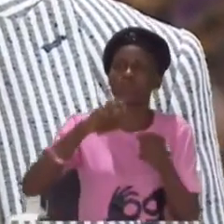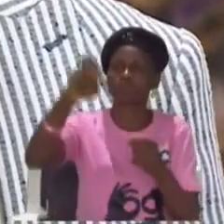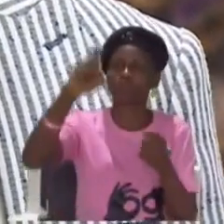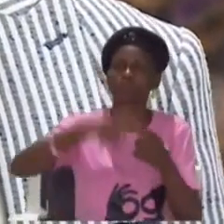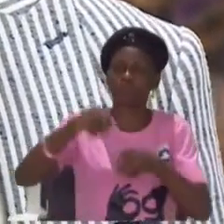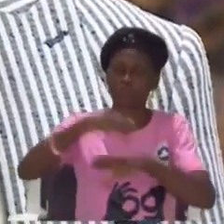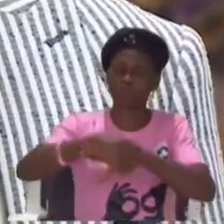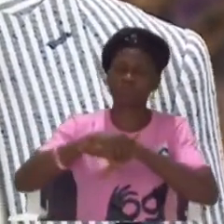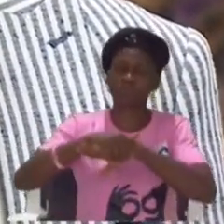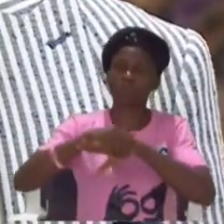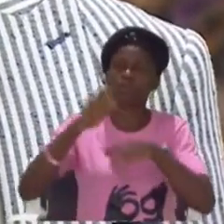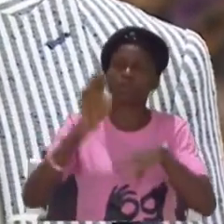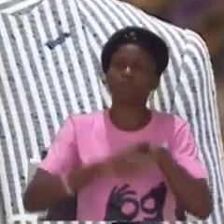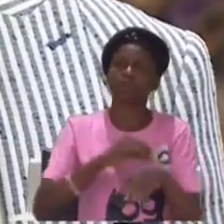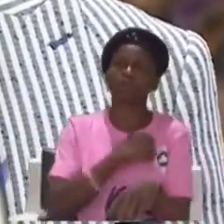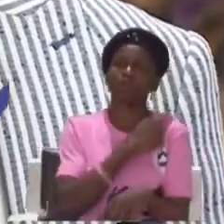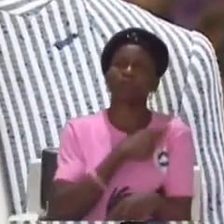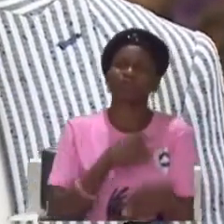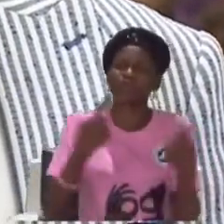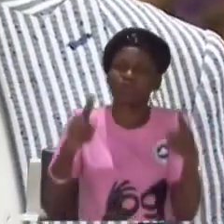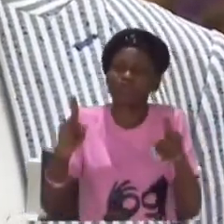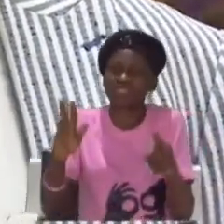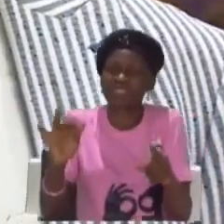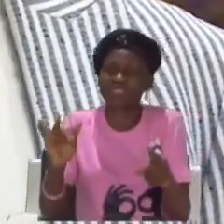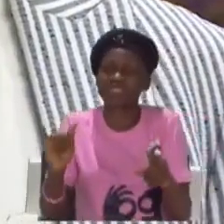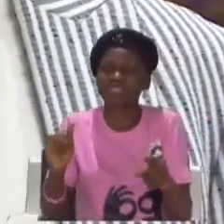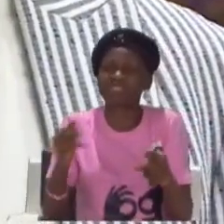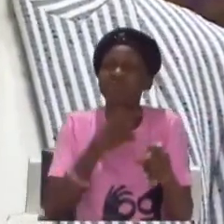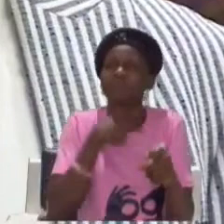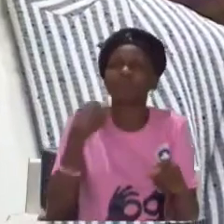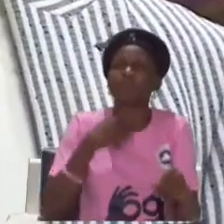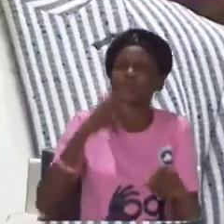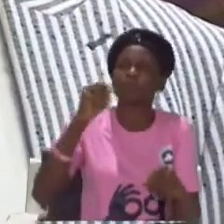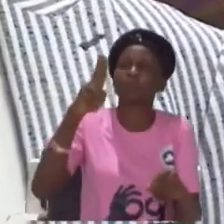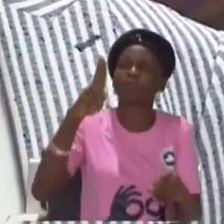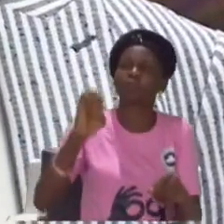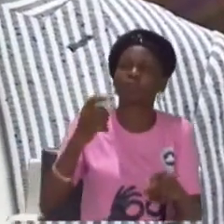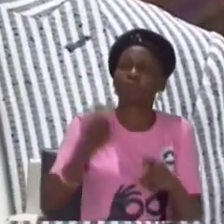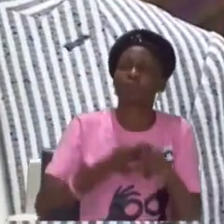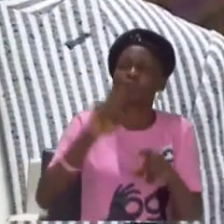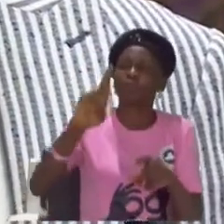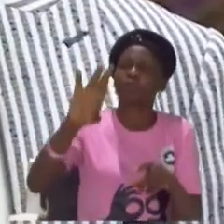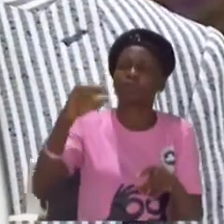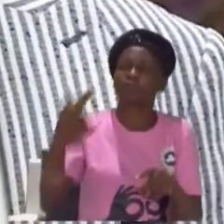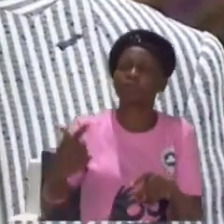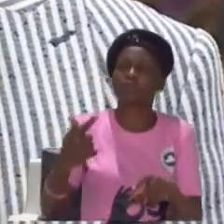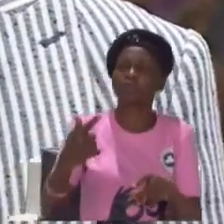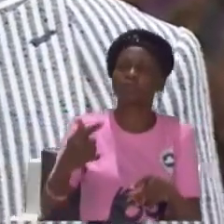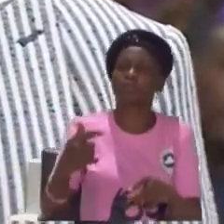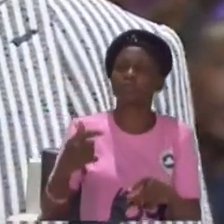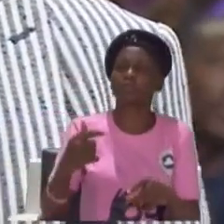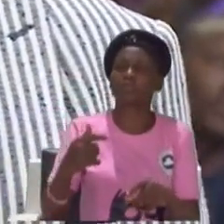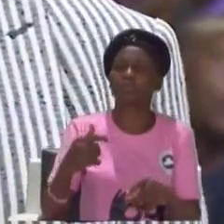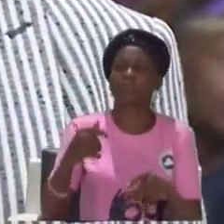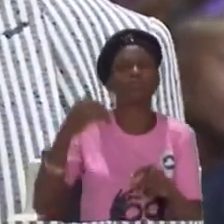holiday, suddenly Pastor Mike from RCCG Belgium called me that the